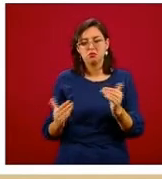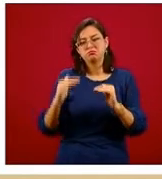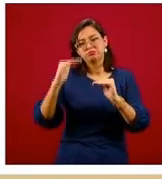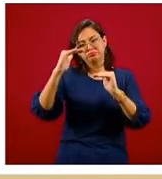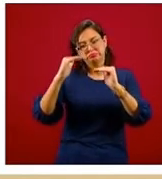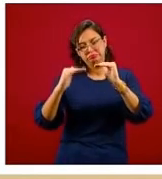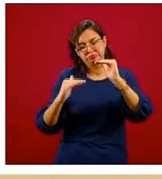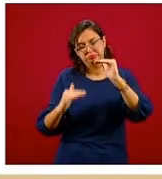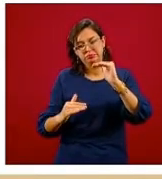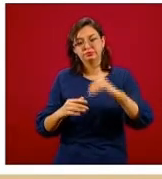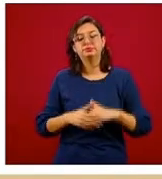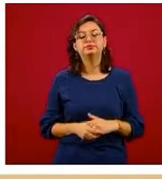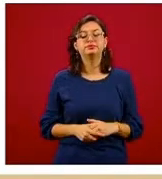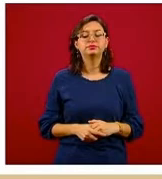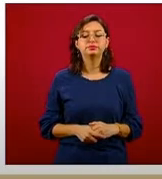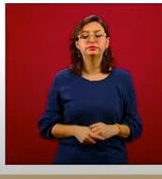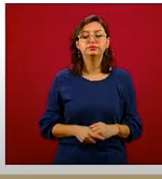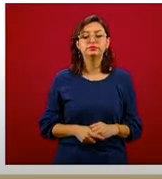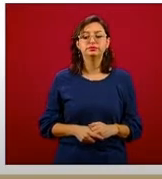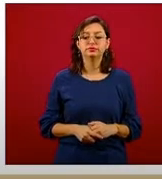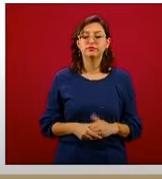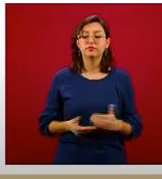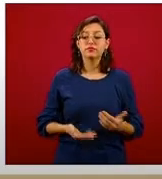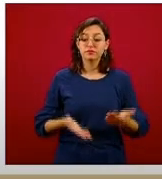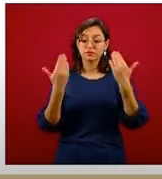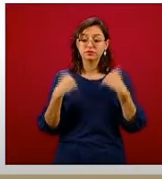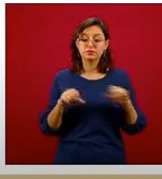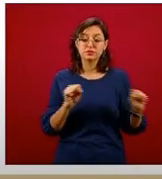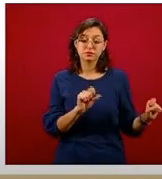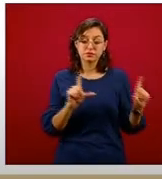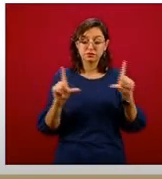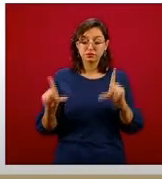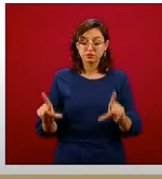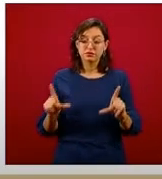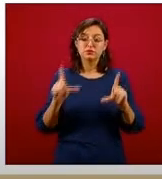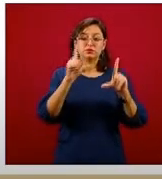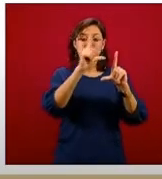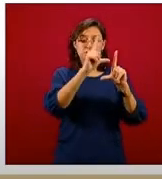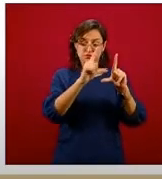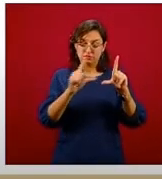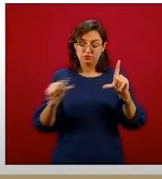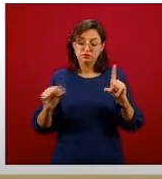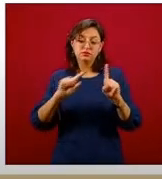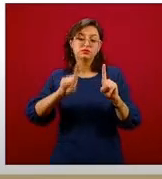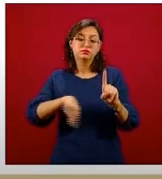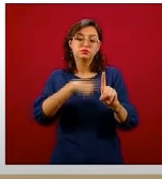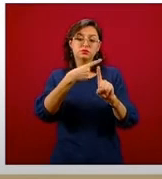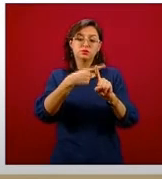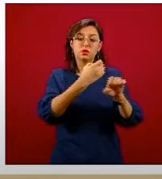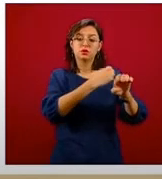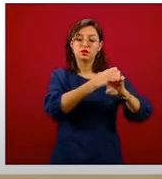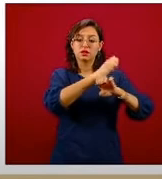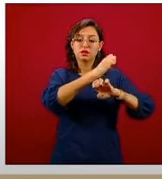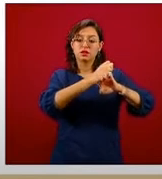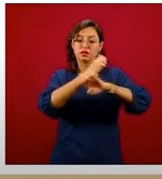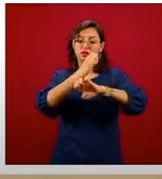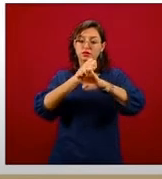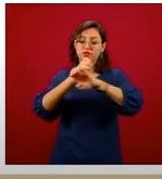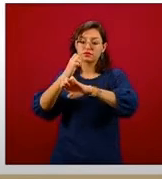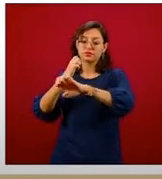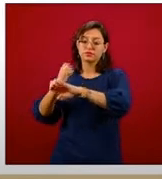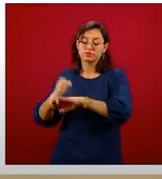of May, where we saw an ascending trend in these demises aspect. And we are now going to